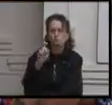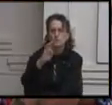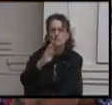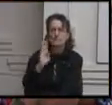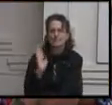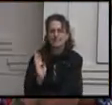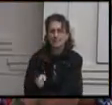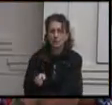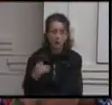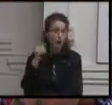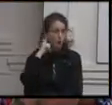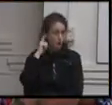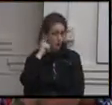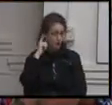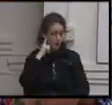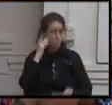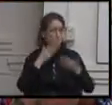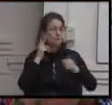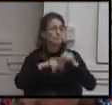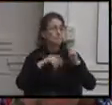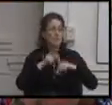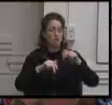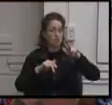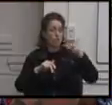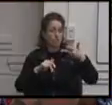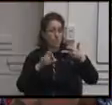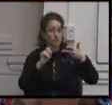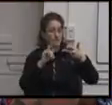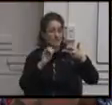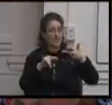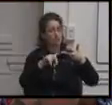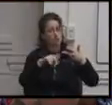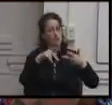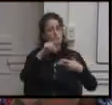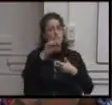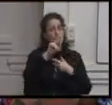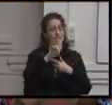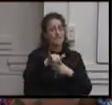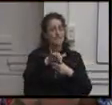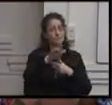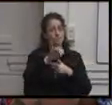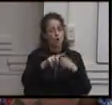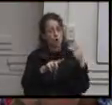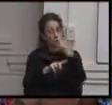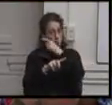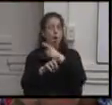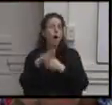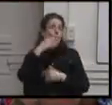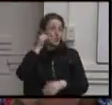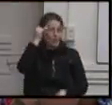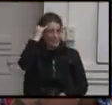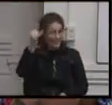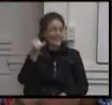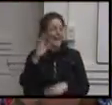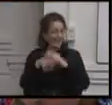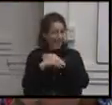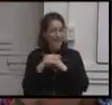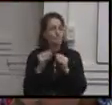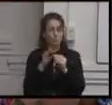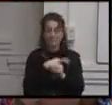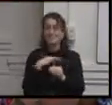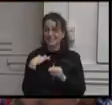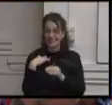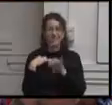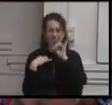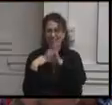station. Maybe that's what we should be talking about, is building the 3rd station on Putney Road and adding manpower. That's the way things should be going, not talking